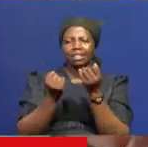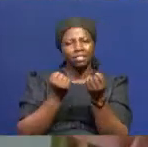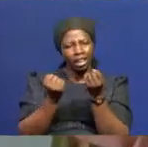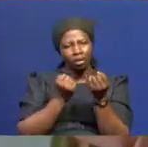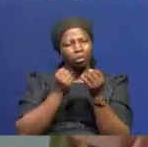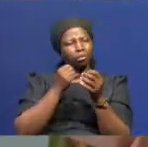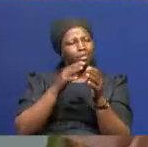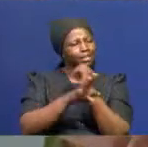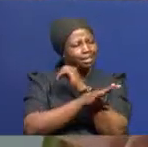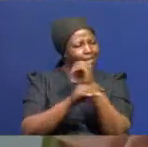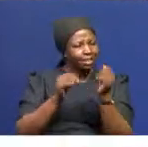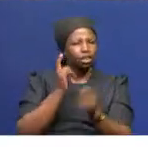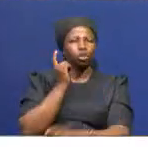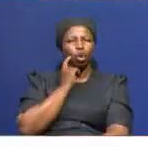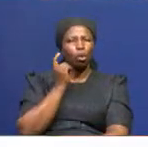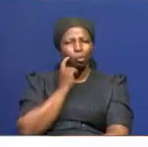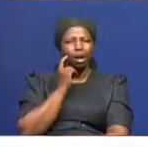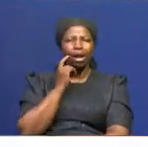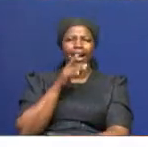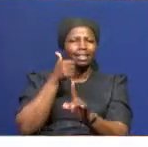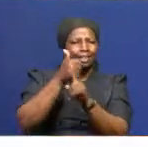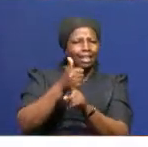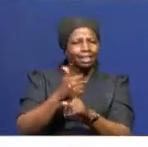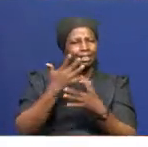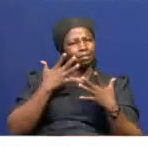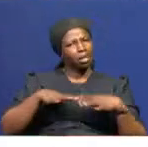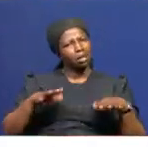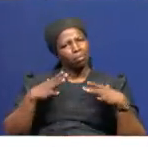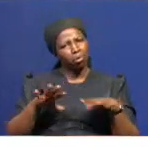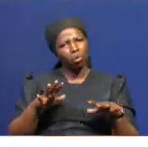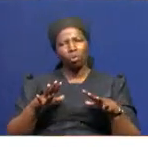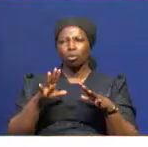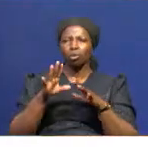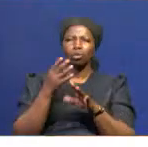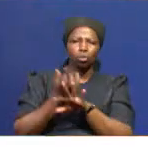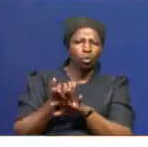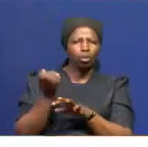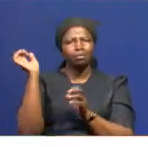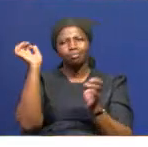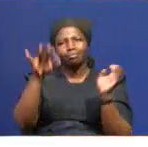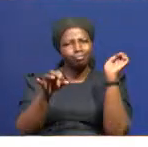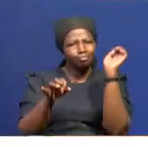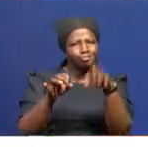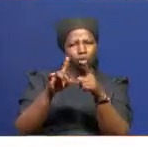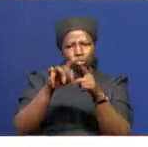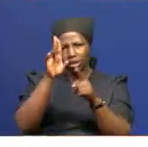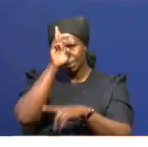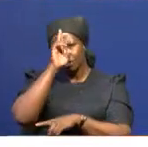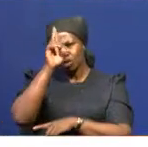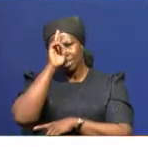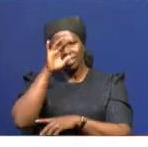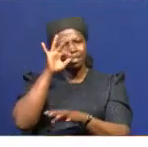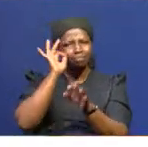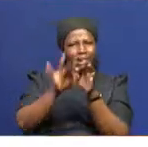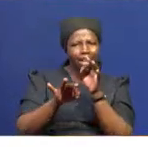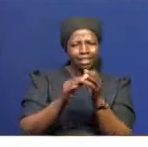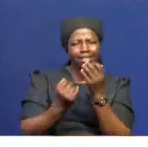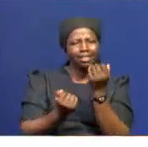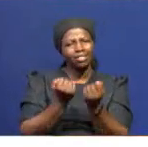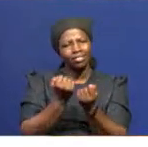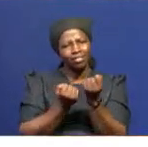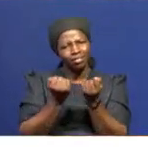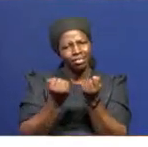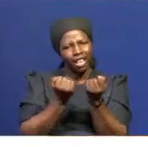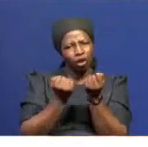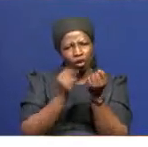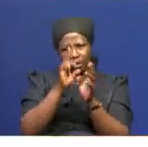vehicles, looting shops, attacking civilians, throwing stones at the police officer, burning police vehicles. We